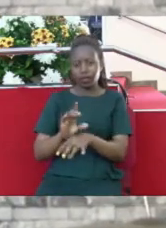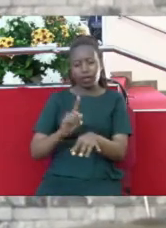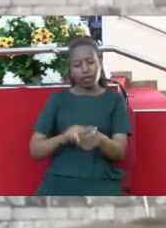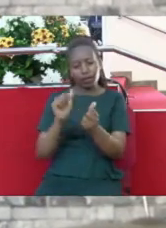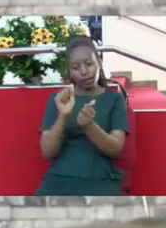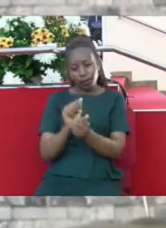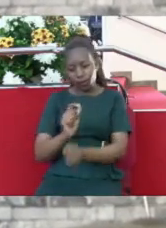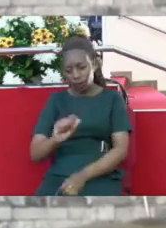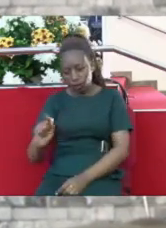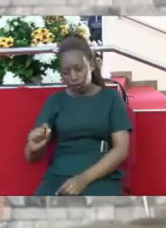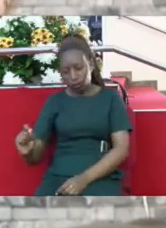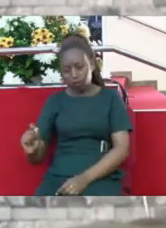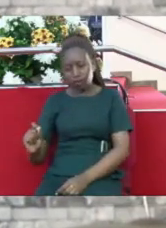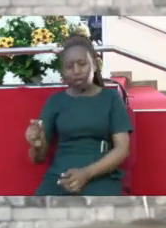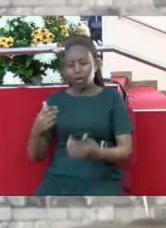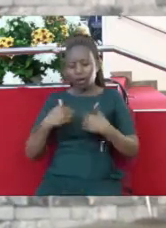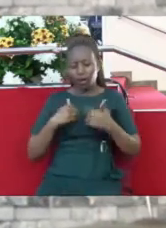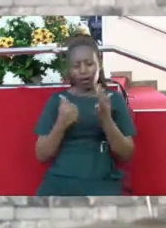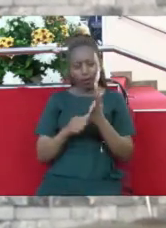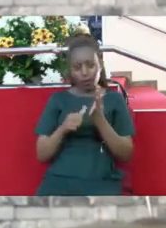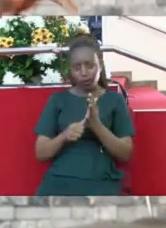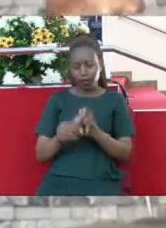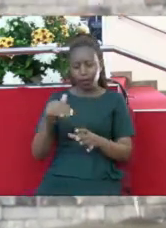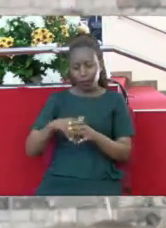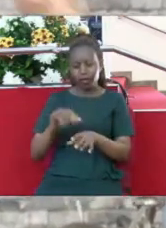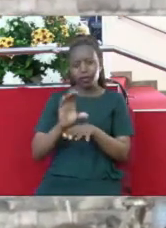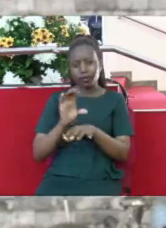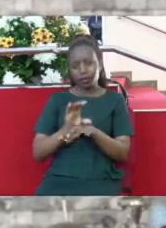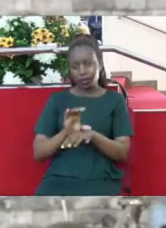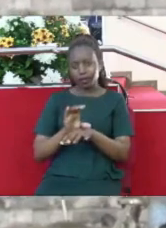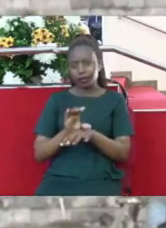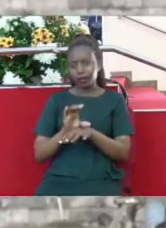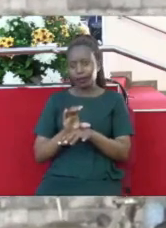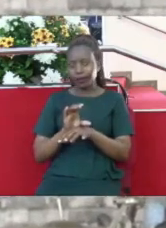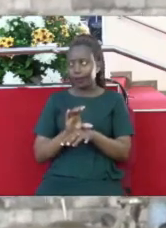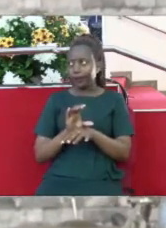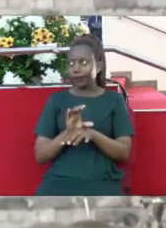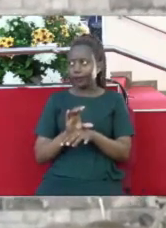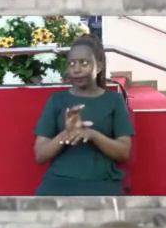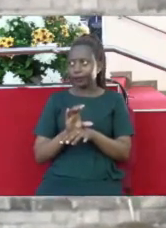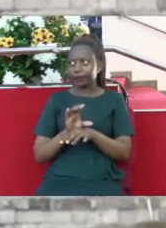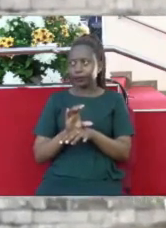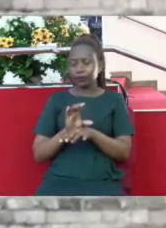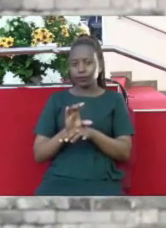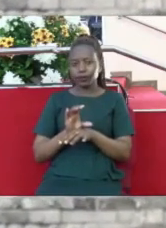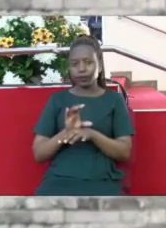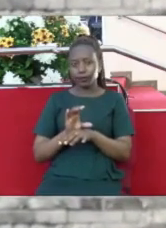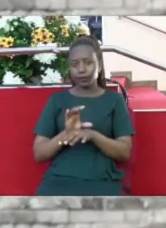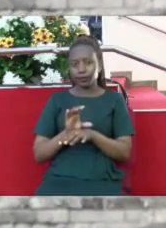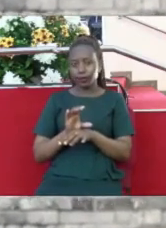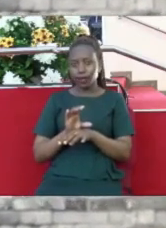issue that was happening in the church, or something that needed to be addressed, or even a doctrine that was being peddled then that was not